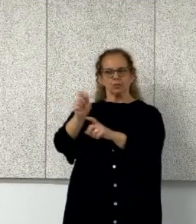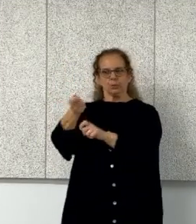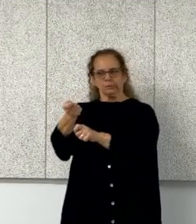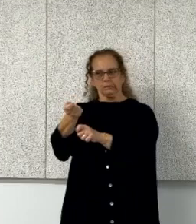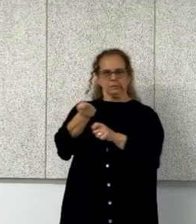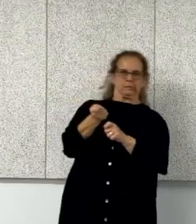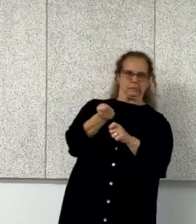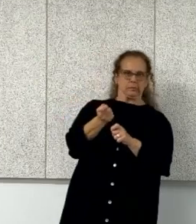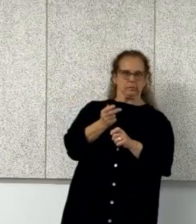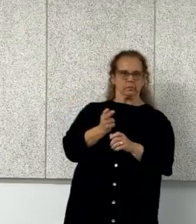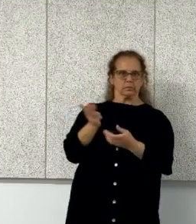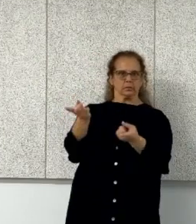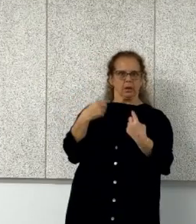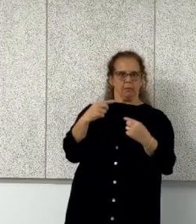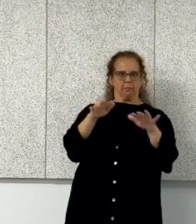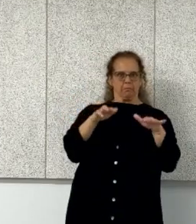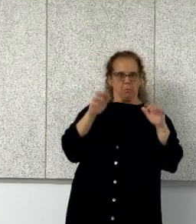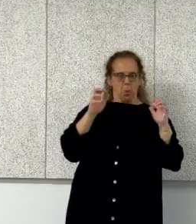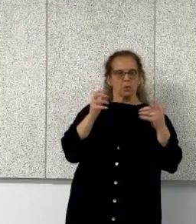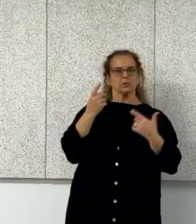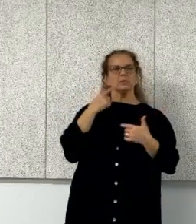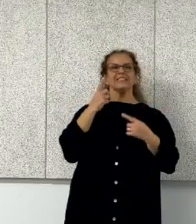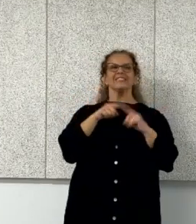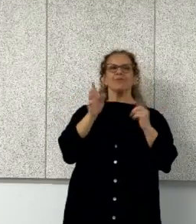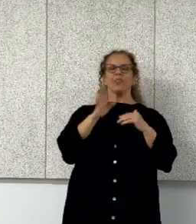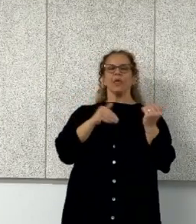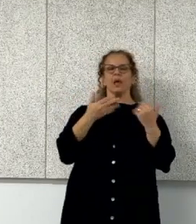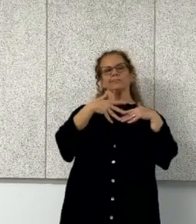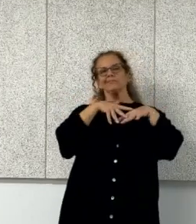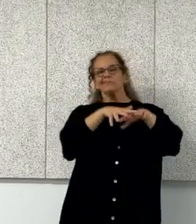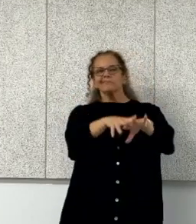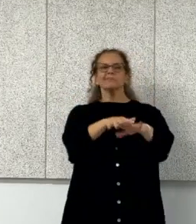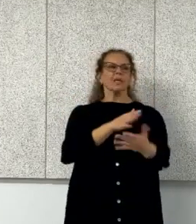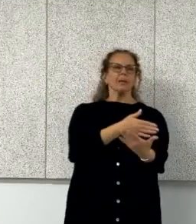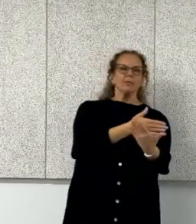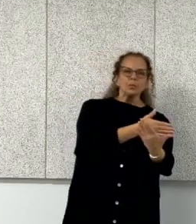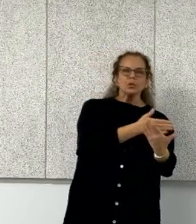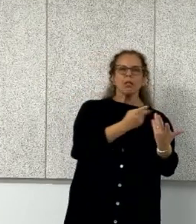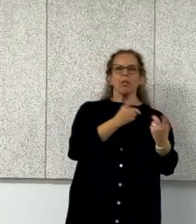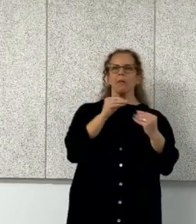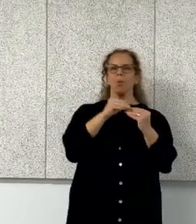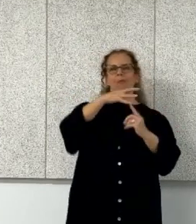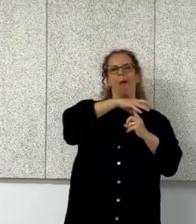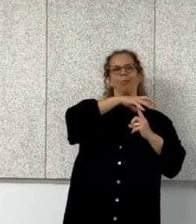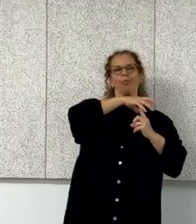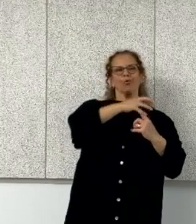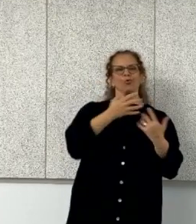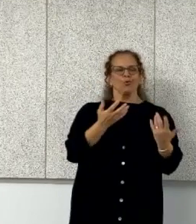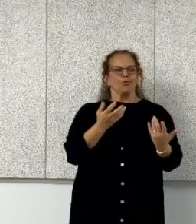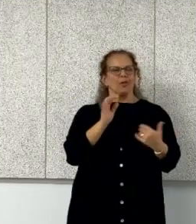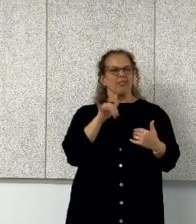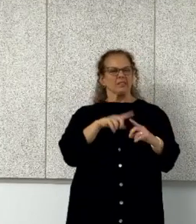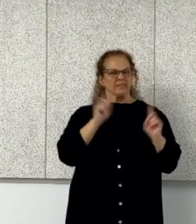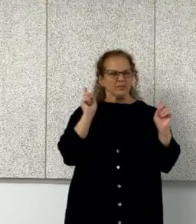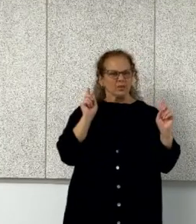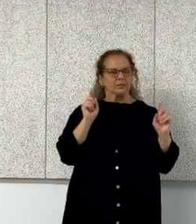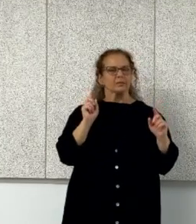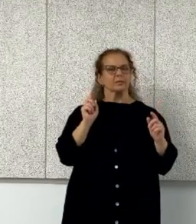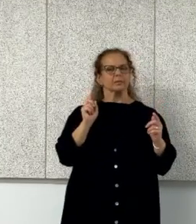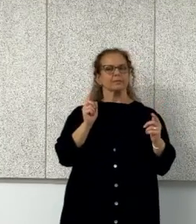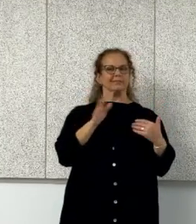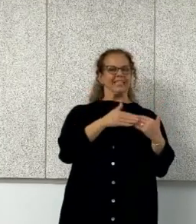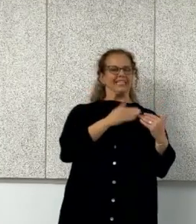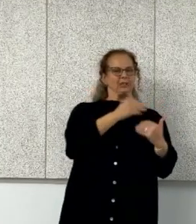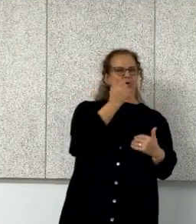Whereas our clients that are doing more what you might call mainstream fare, musicals, things of that nature, not surprising, are having a slightly easier